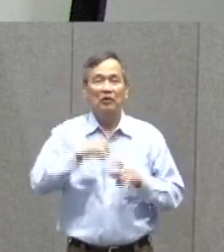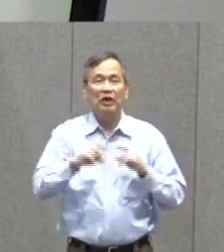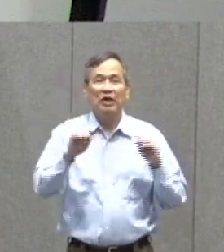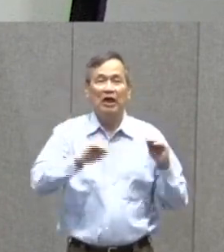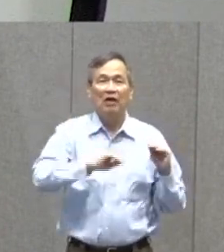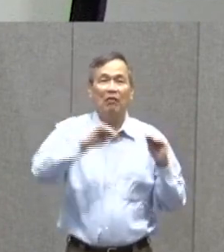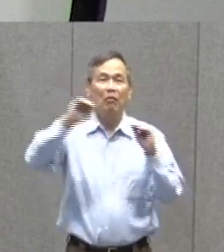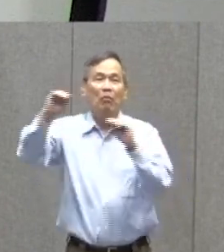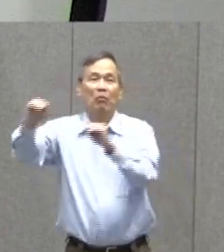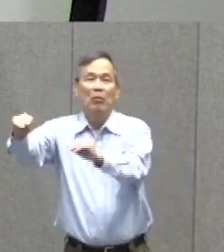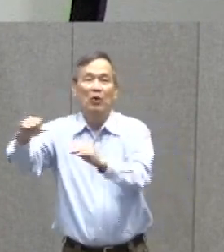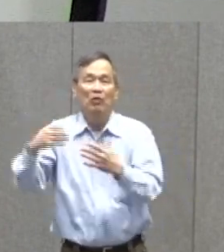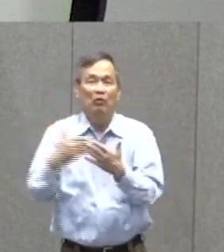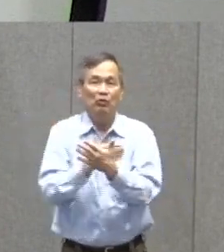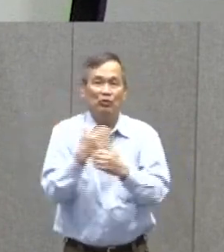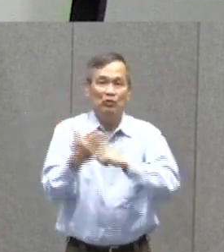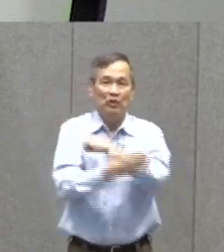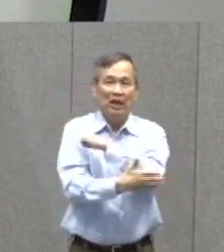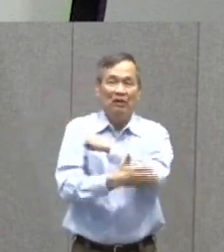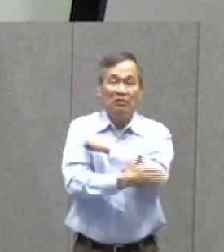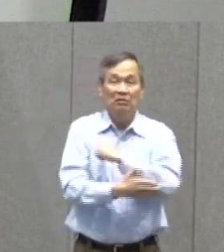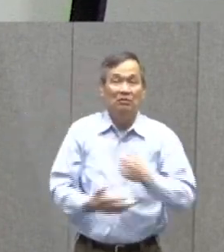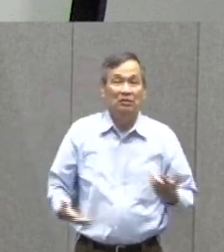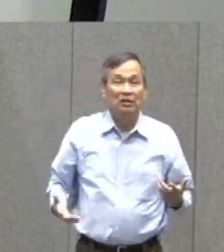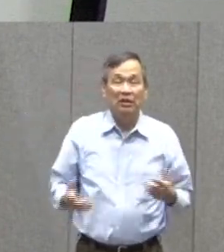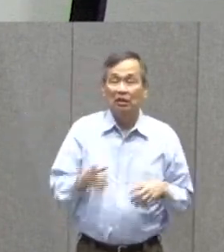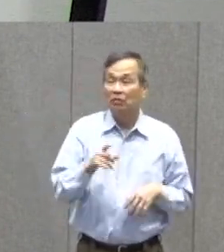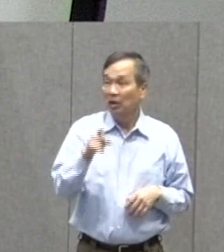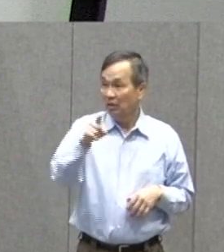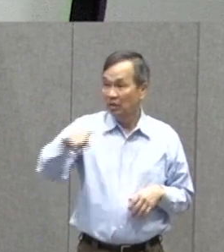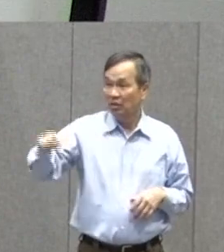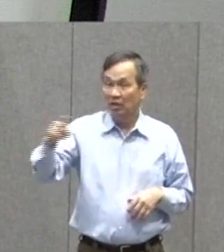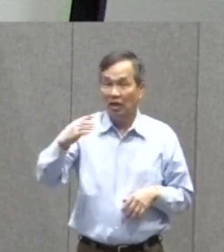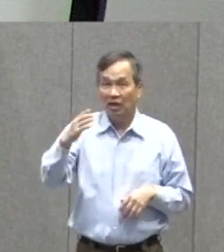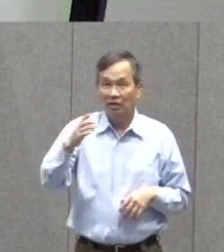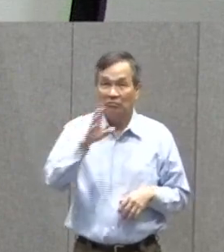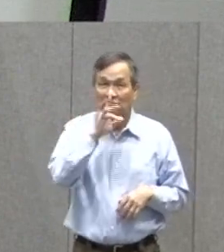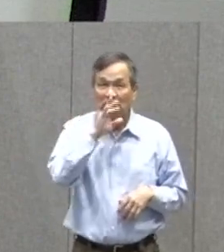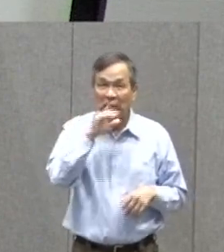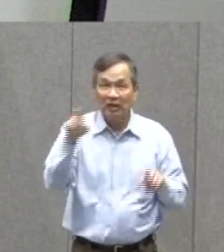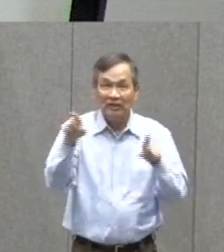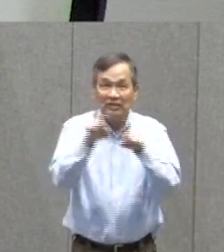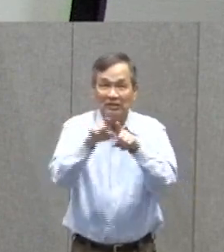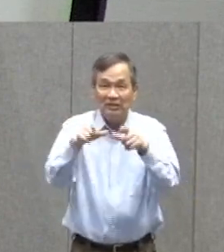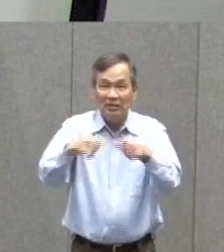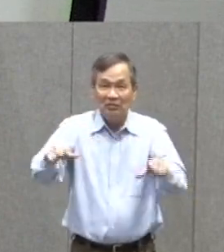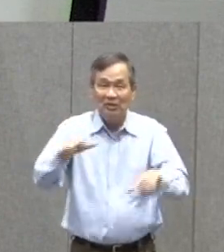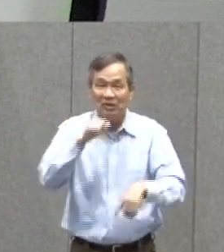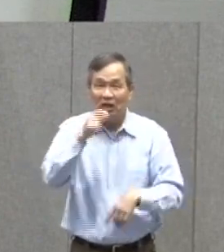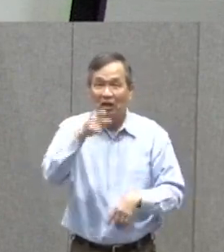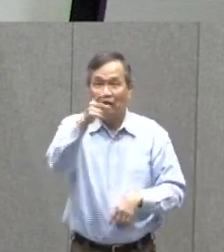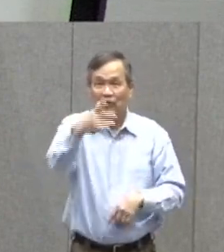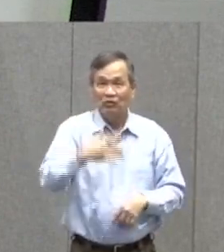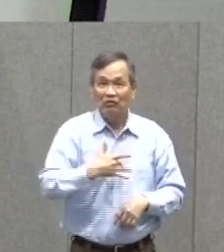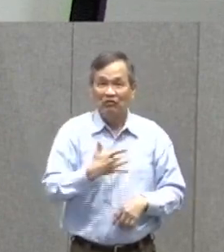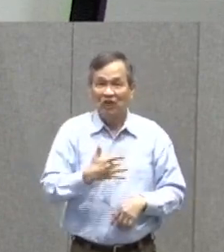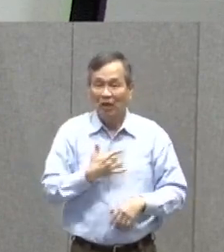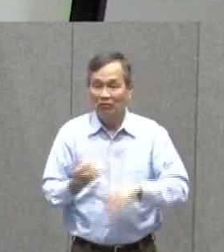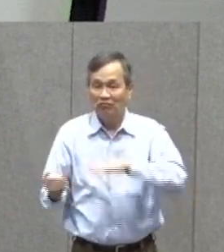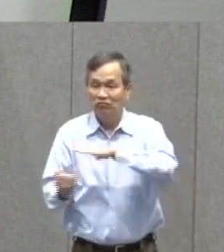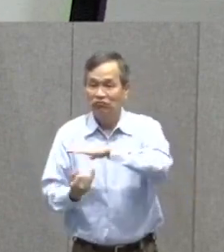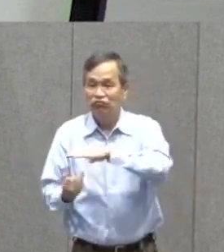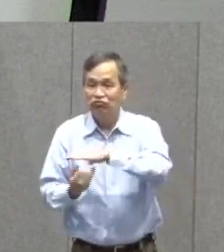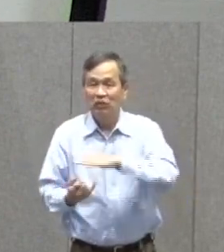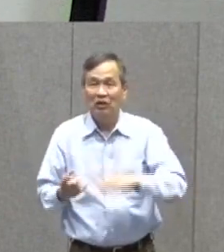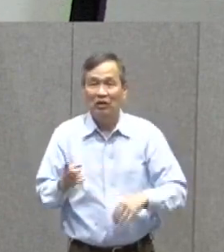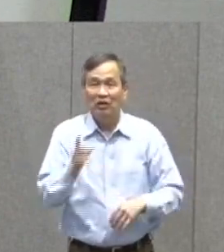one spoke your language, where you felt alone and ignored? So like Yuyi and